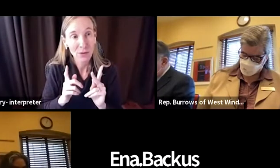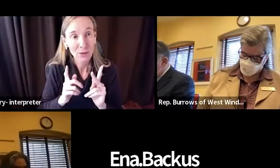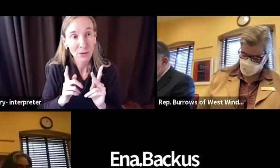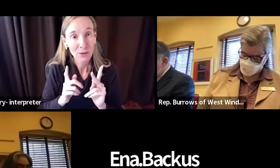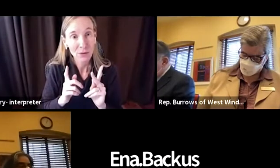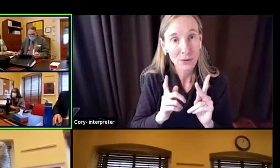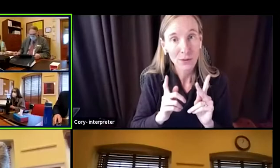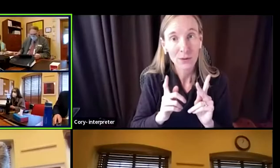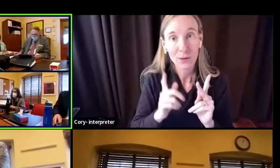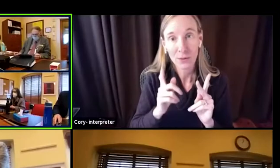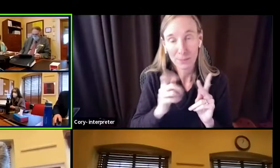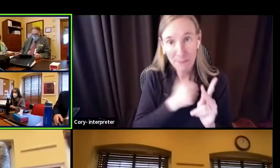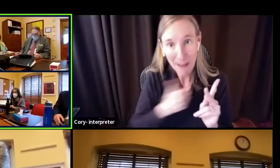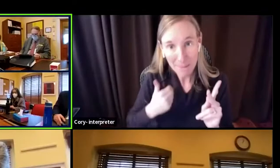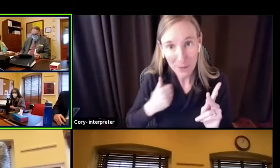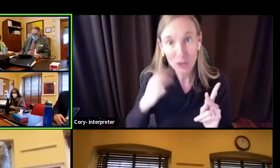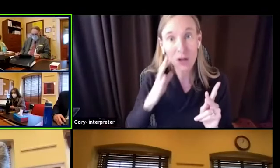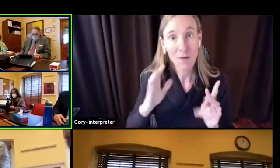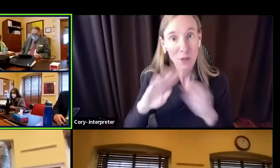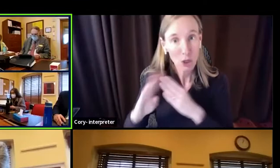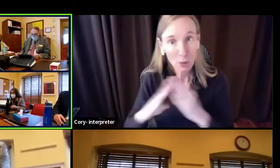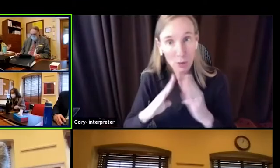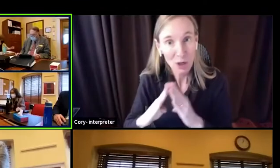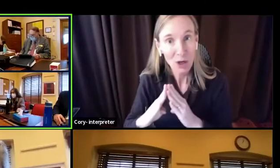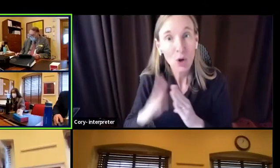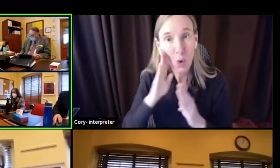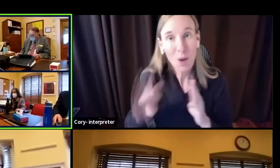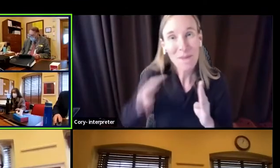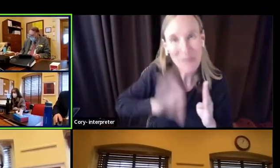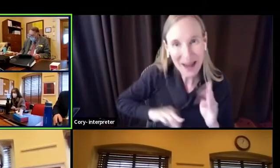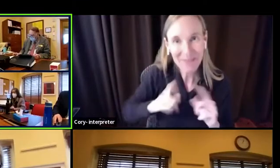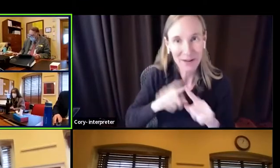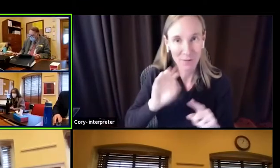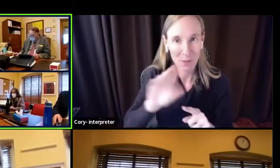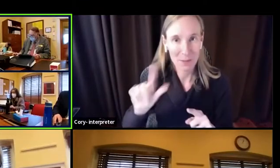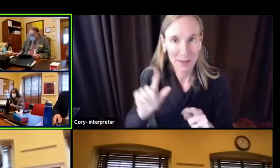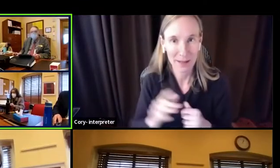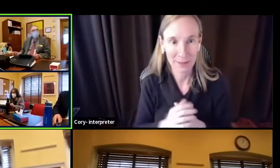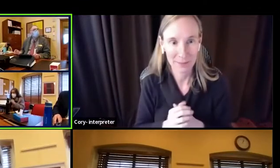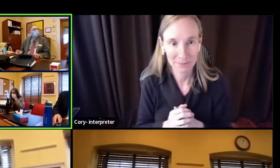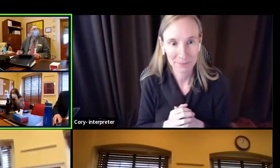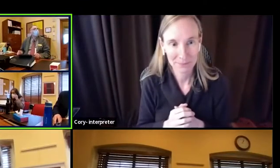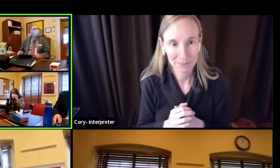some members of the community who will benefit from this bill.